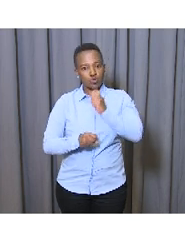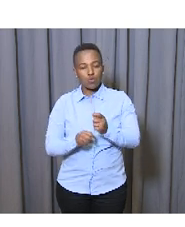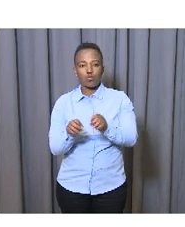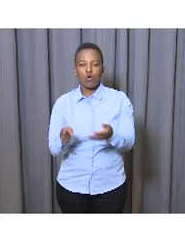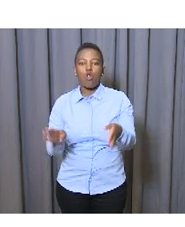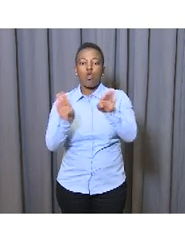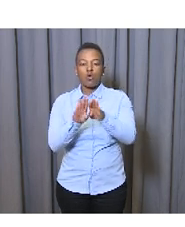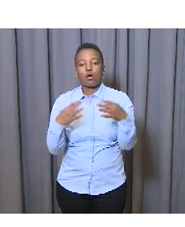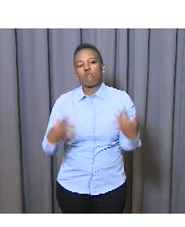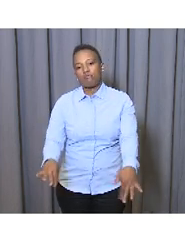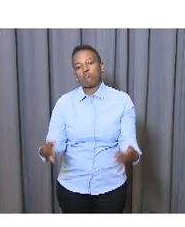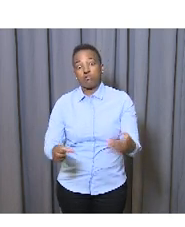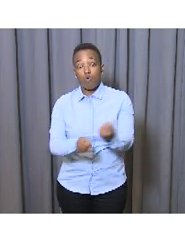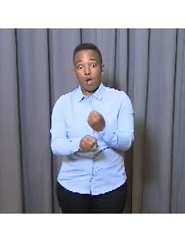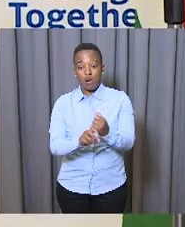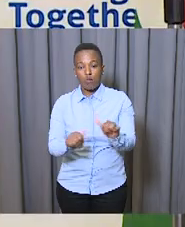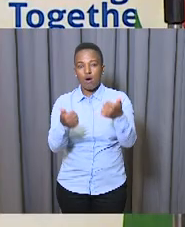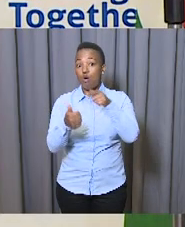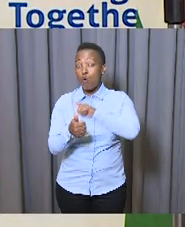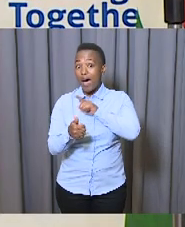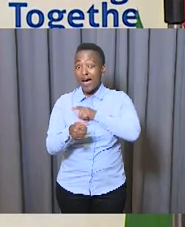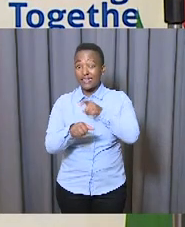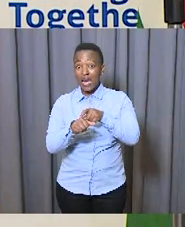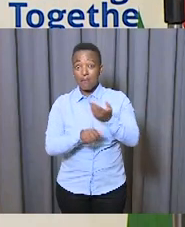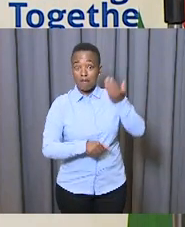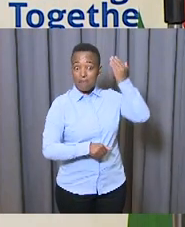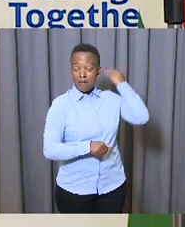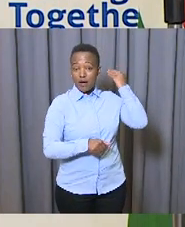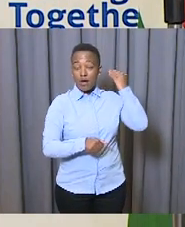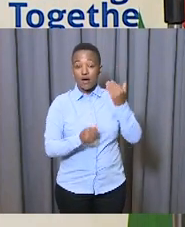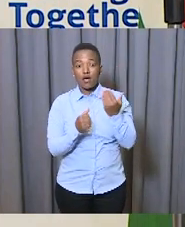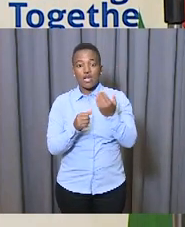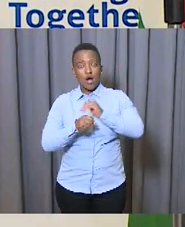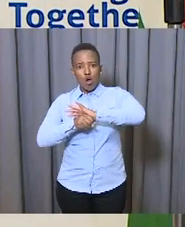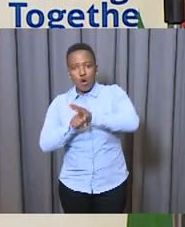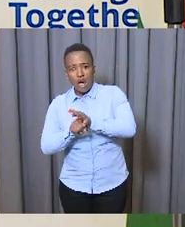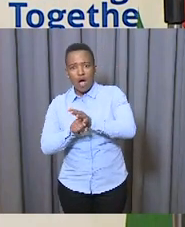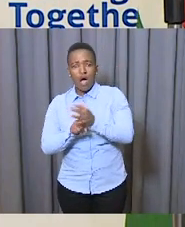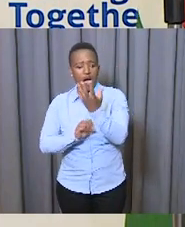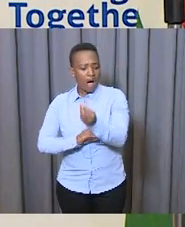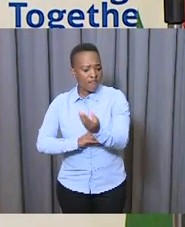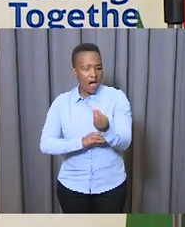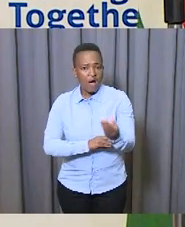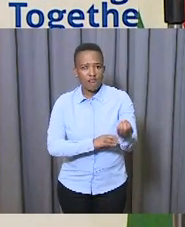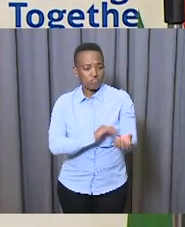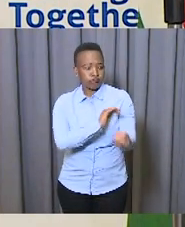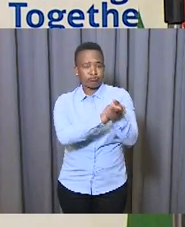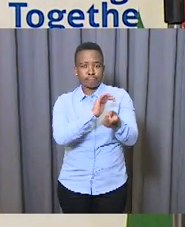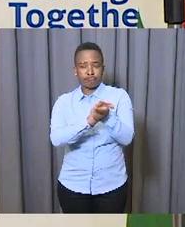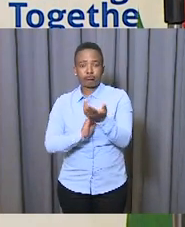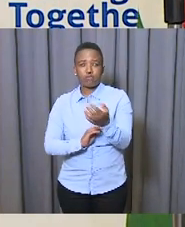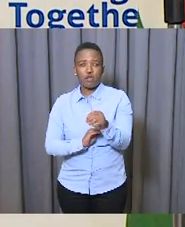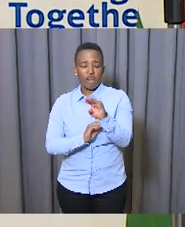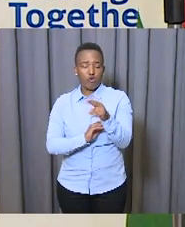is extremely important. There was a period where the number of cases per day were